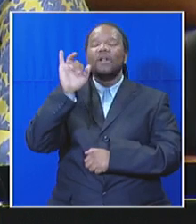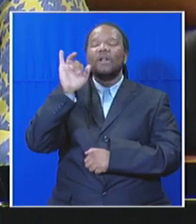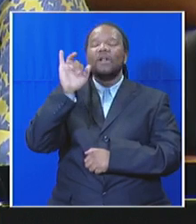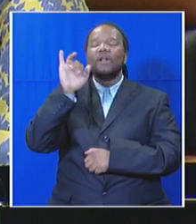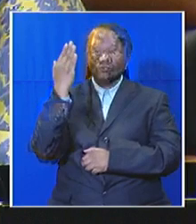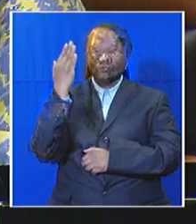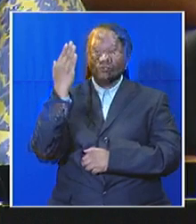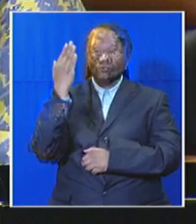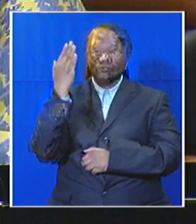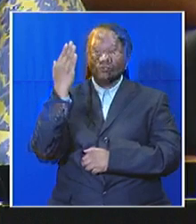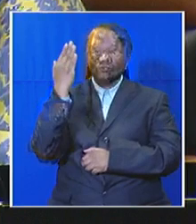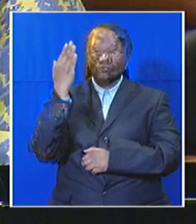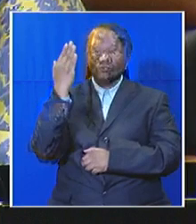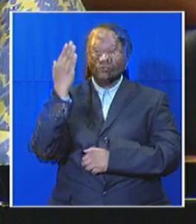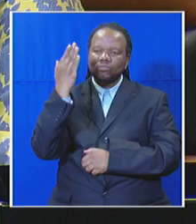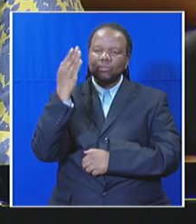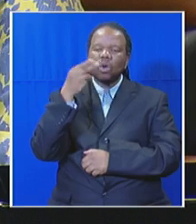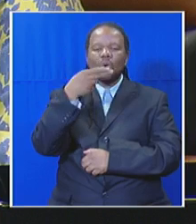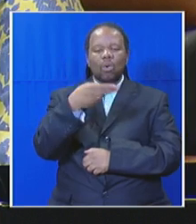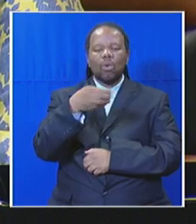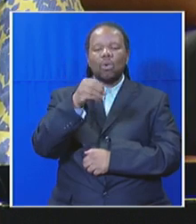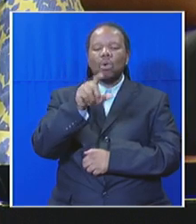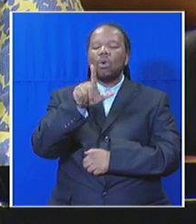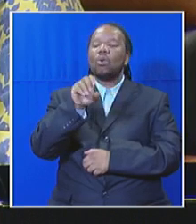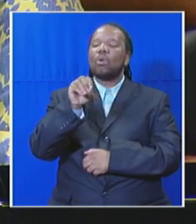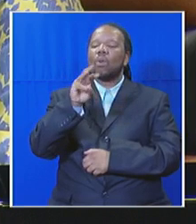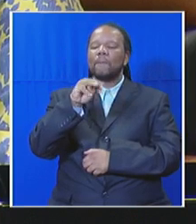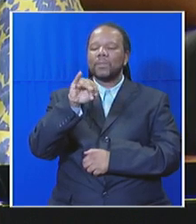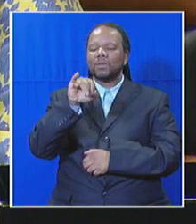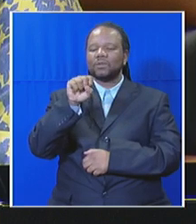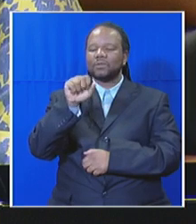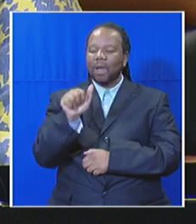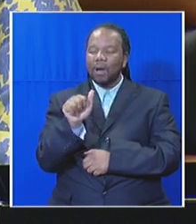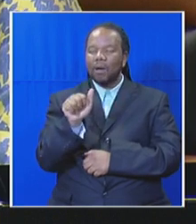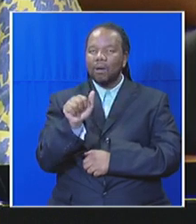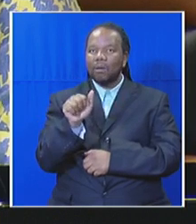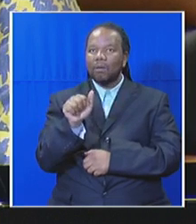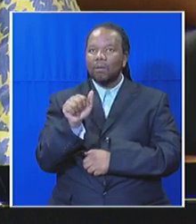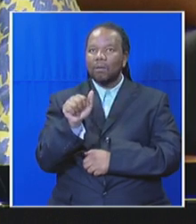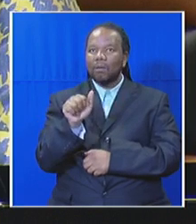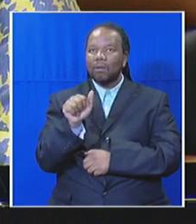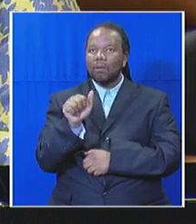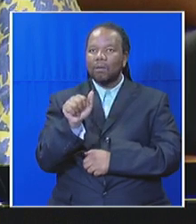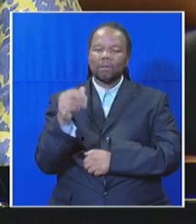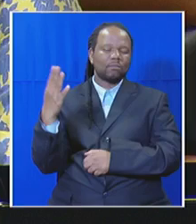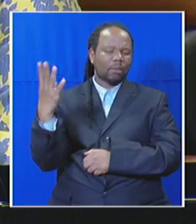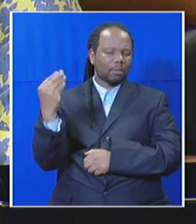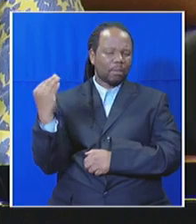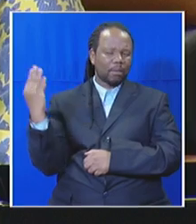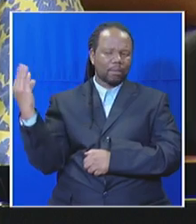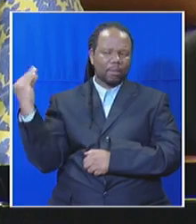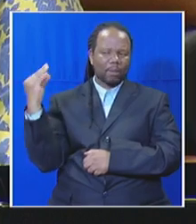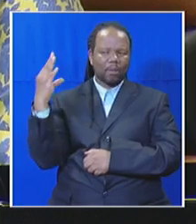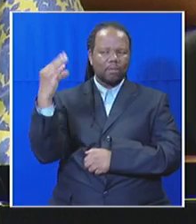recognized is Honorable Olomisa. You must give us a date. Recognize me. Honorable